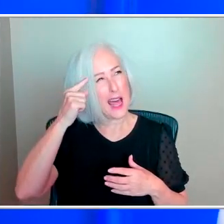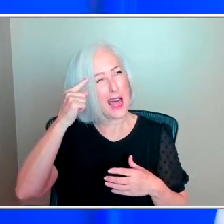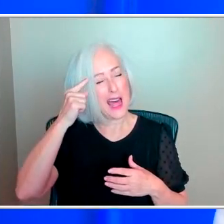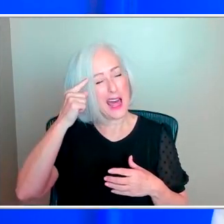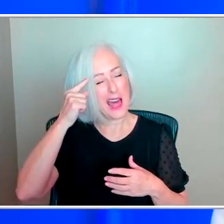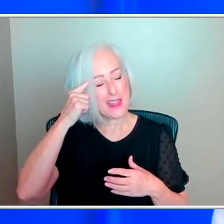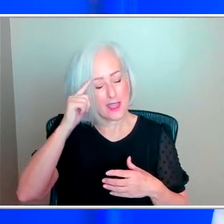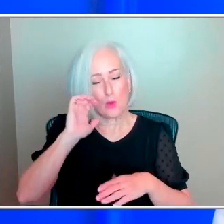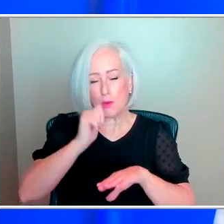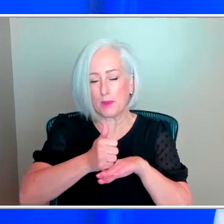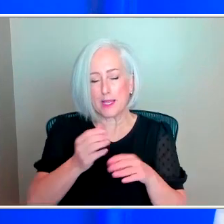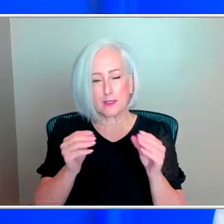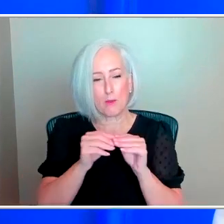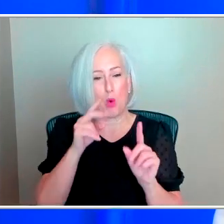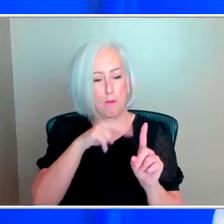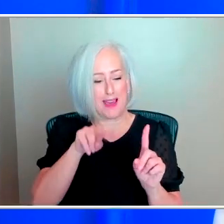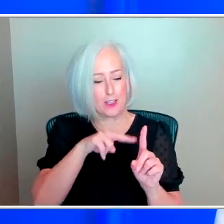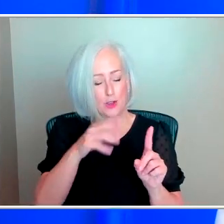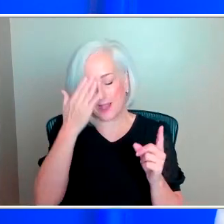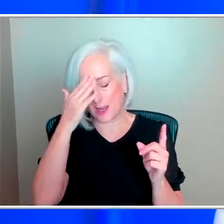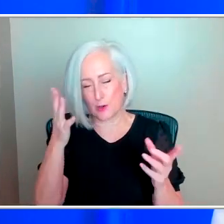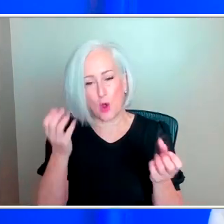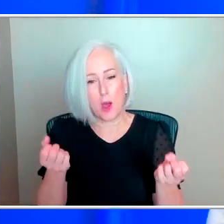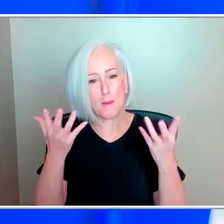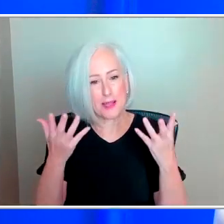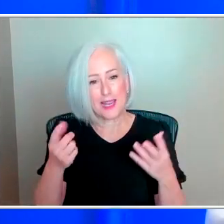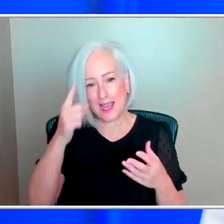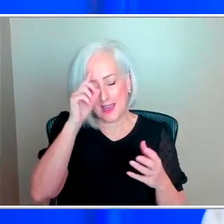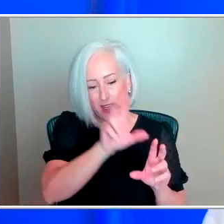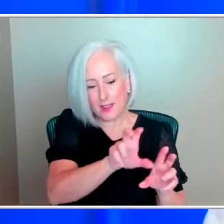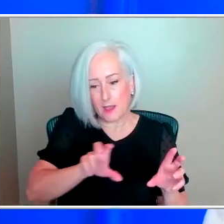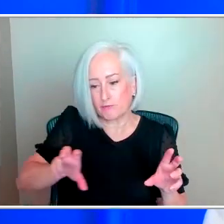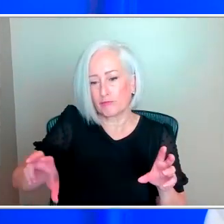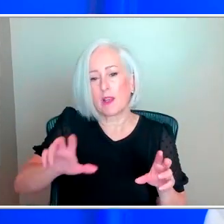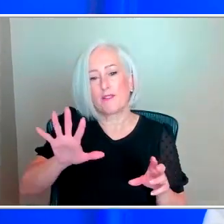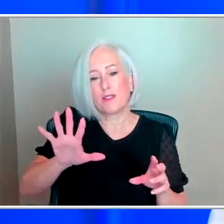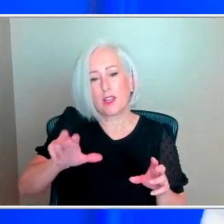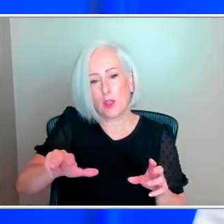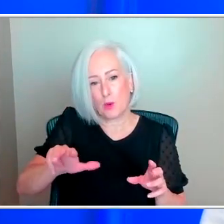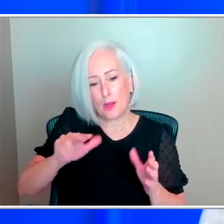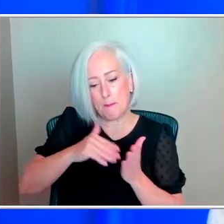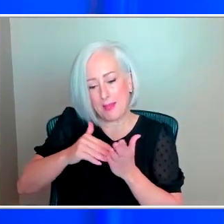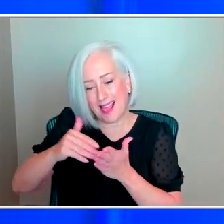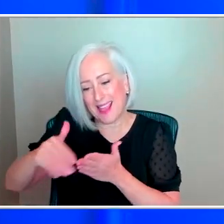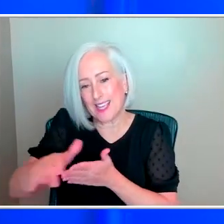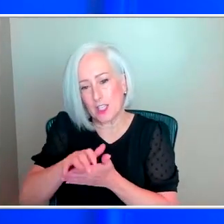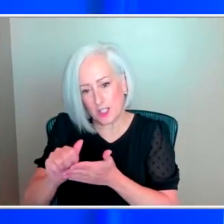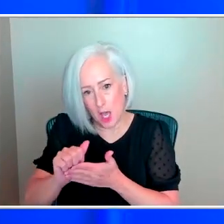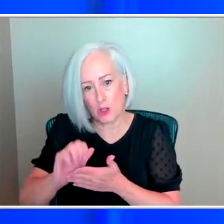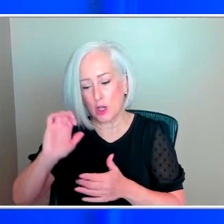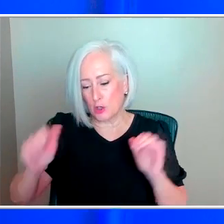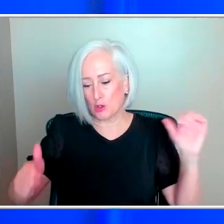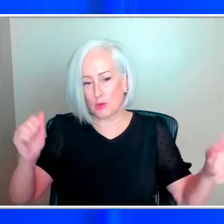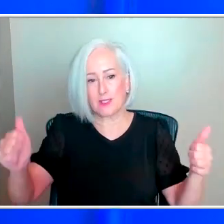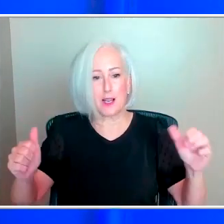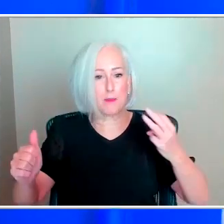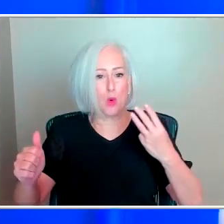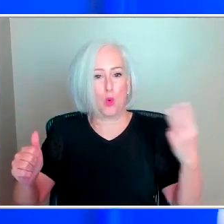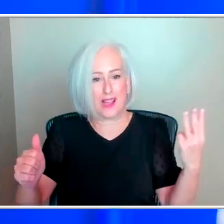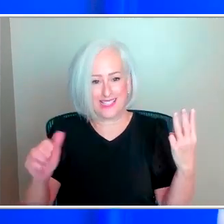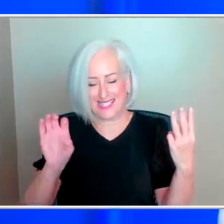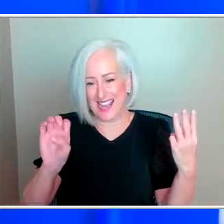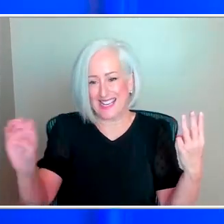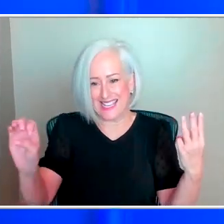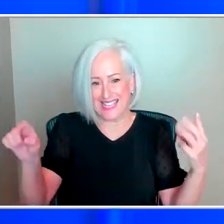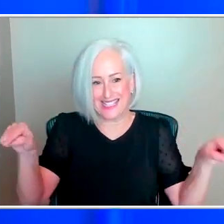many, but I think they put aside $53 million to put monitors in more areas, west and east. They're not going to be in Missouri and